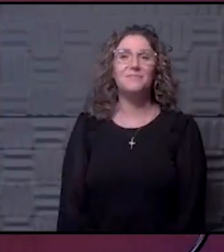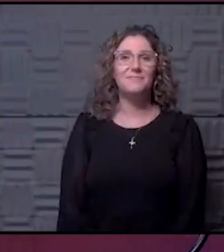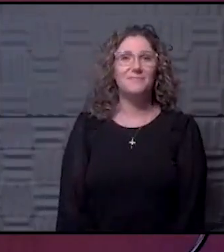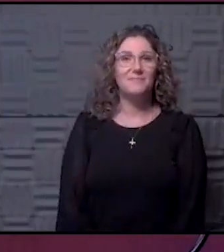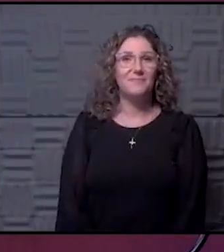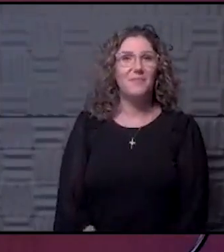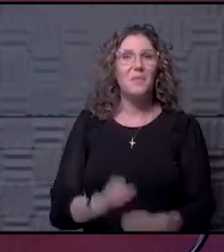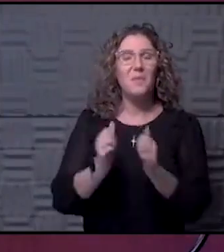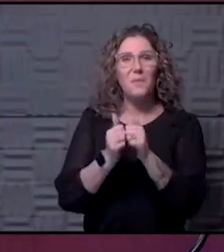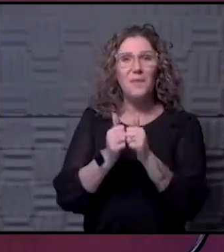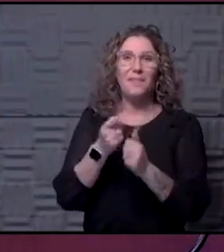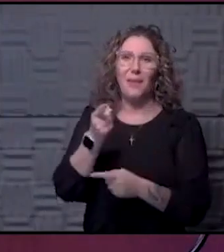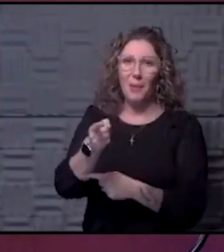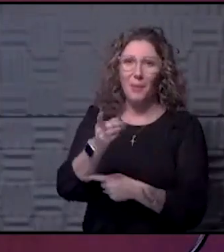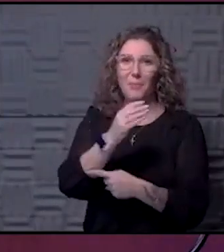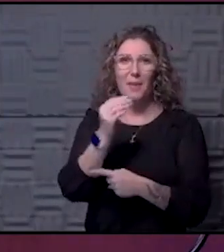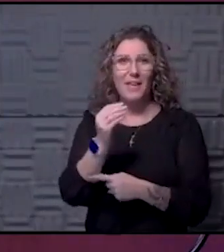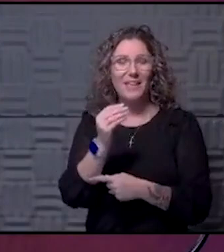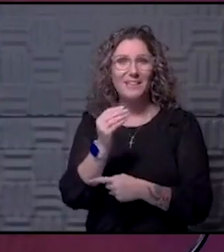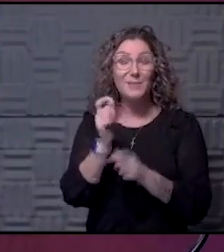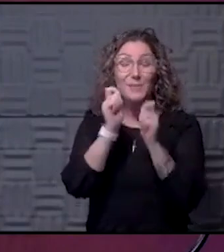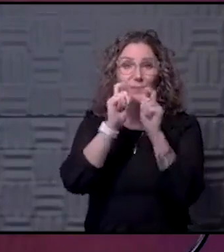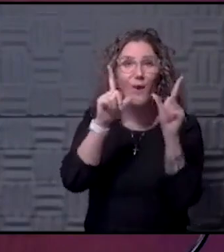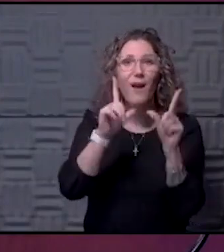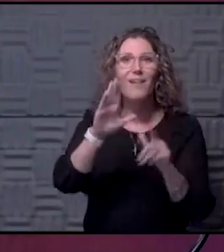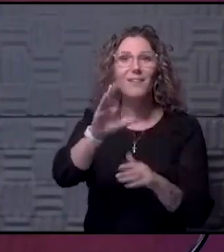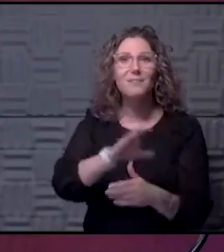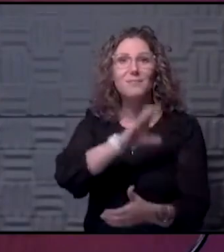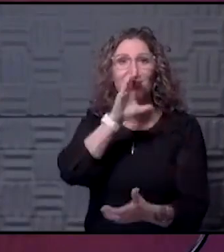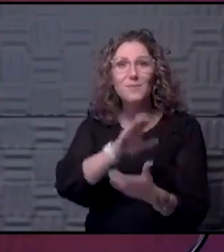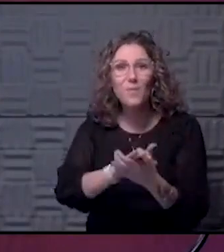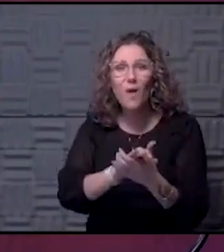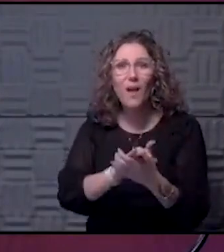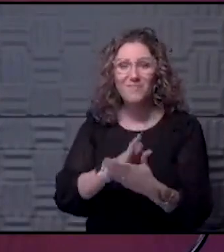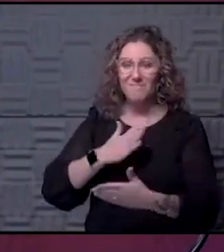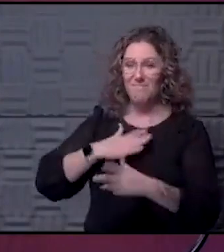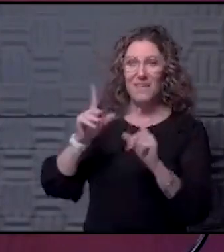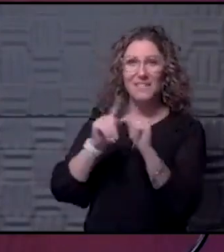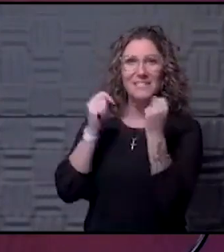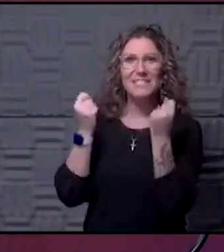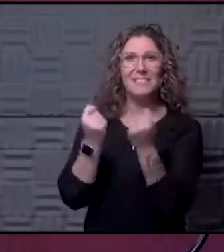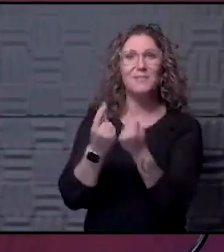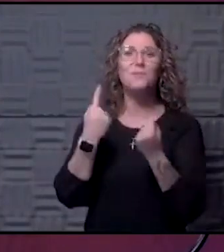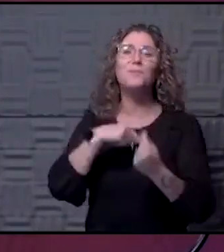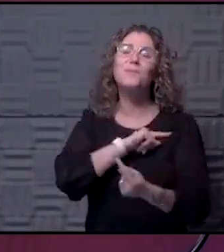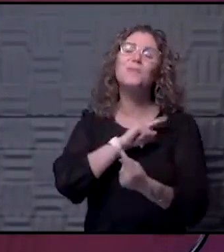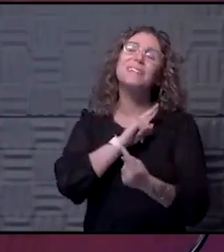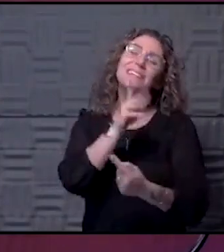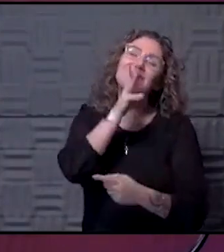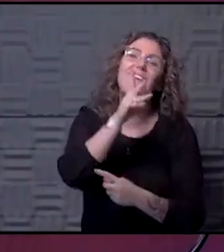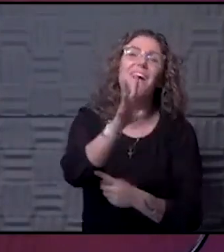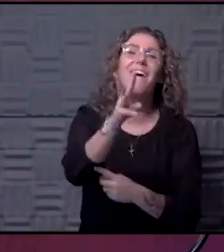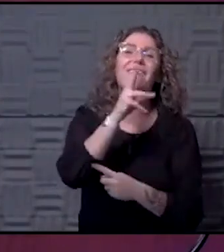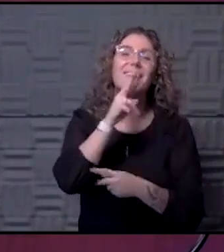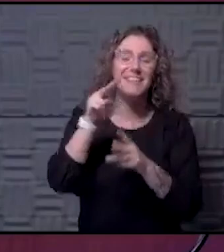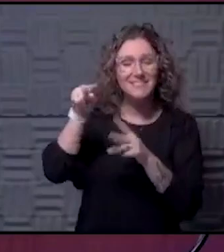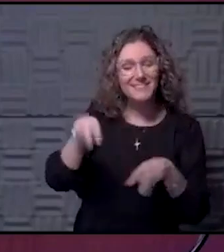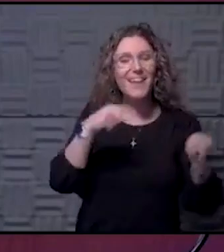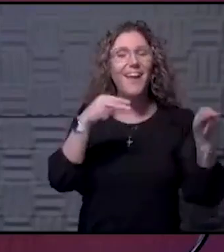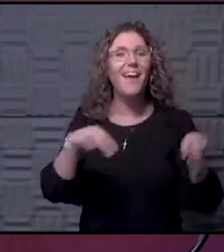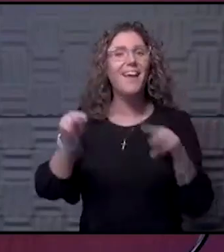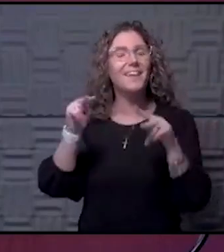up here with him and surprised him and his wife, and my team did, and we sang and we danced, and it was ridiculous,